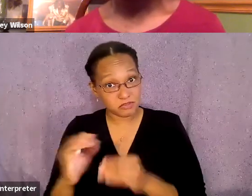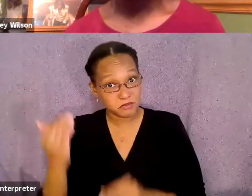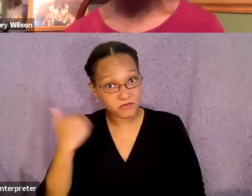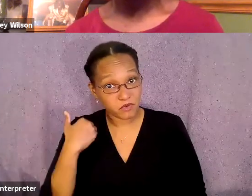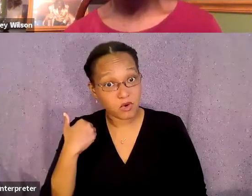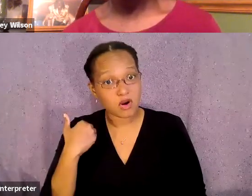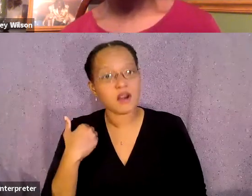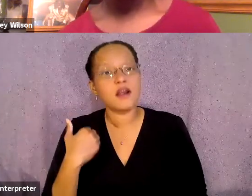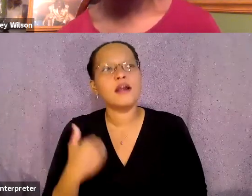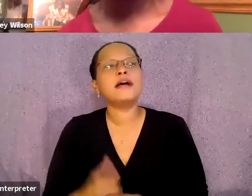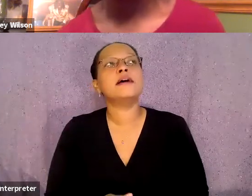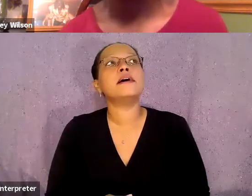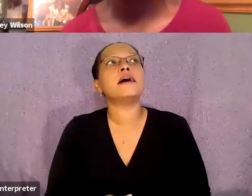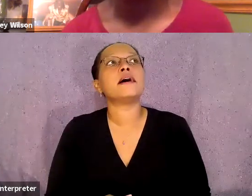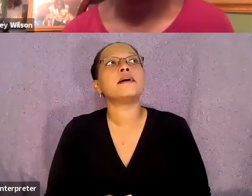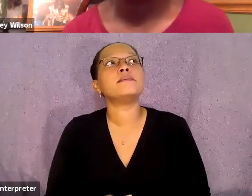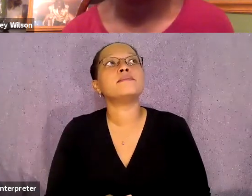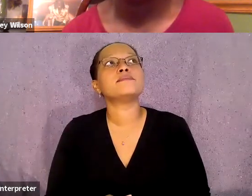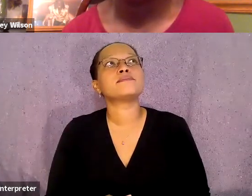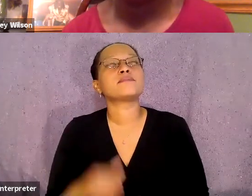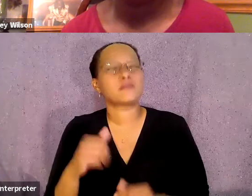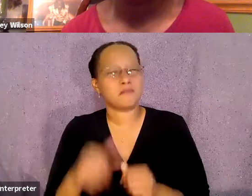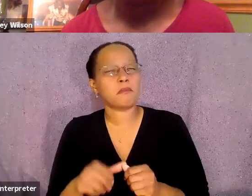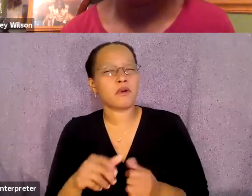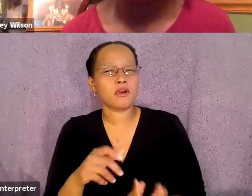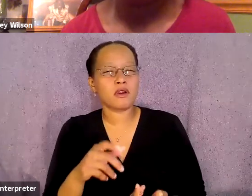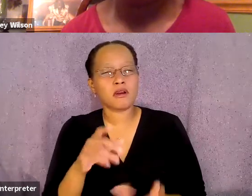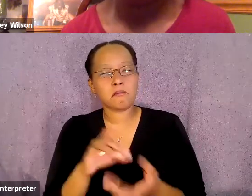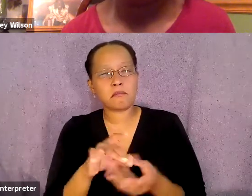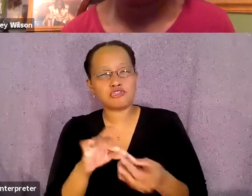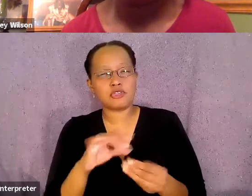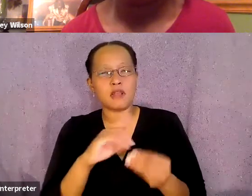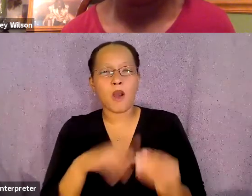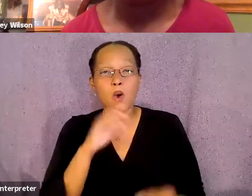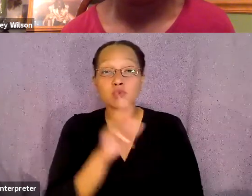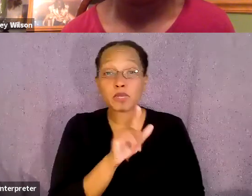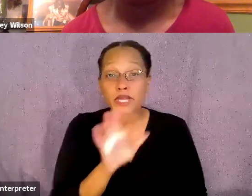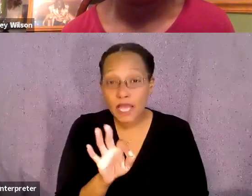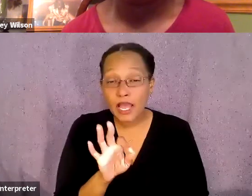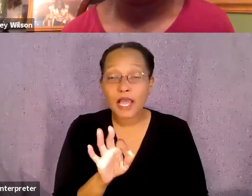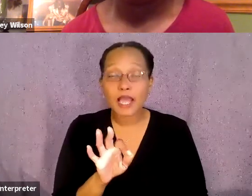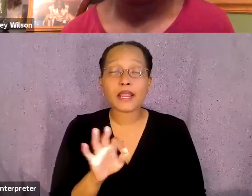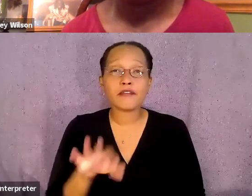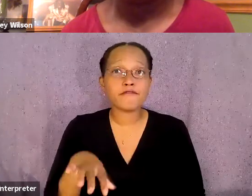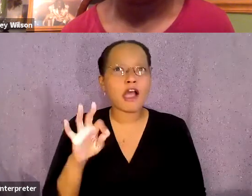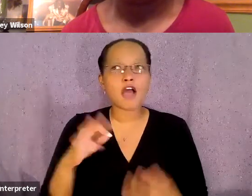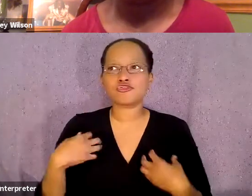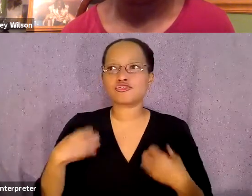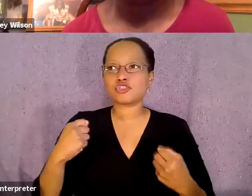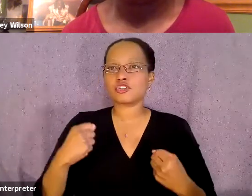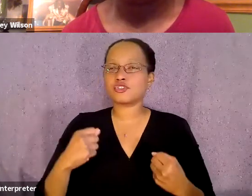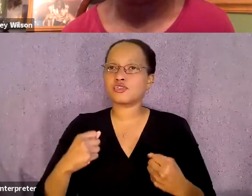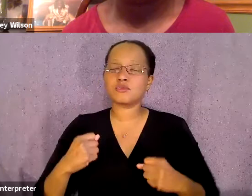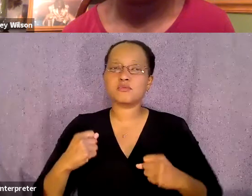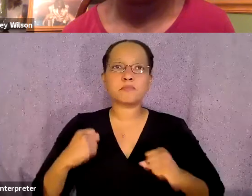just with her about, you know, being 29 and just finding that, you know, the courage to be bold and speaking on what you need. I